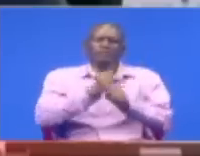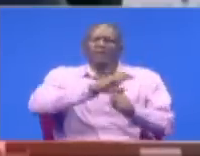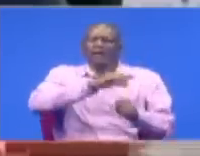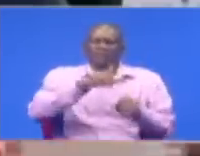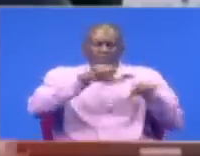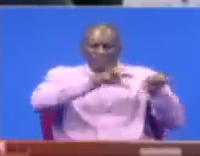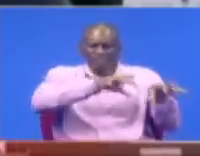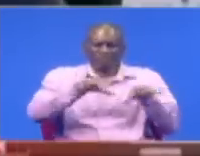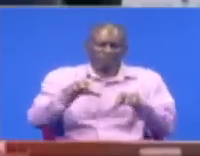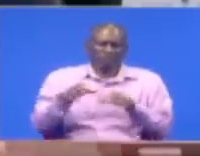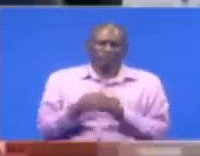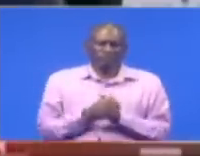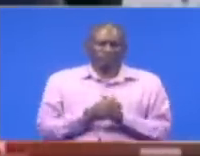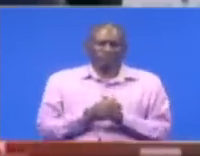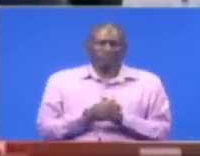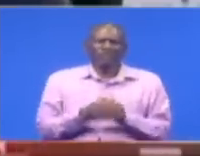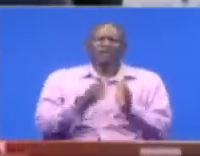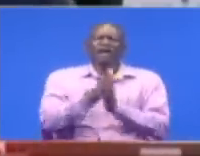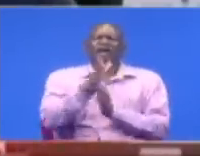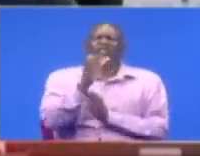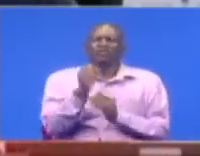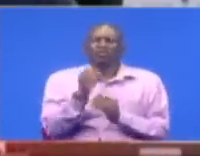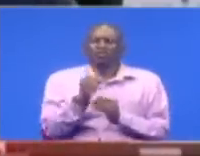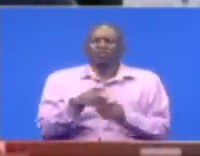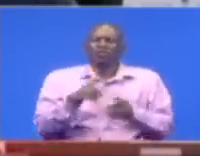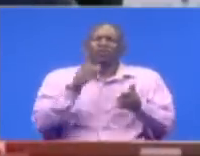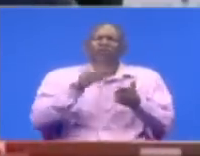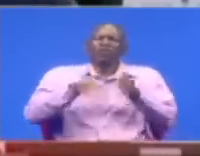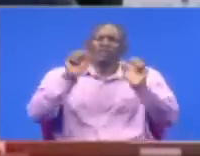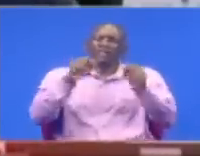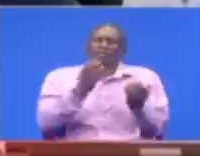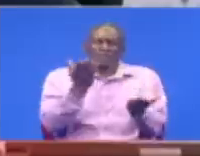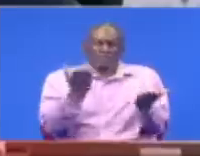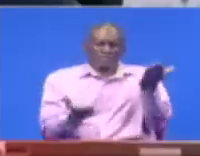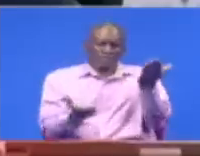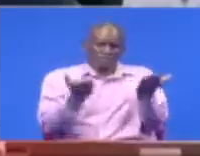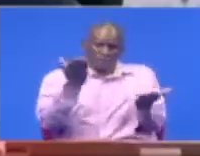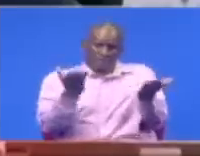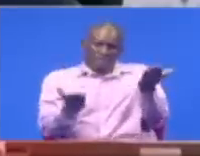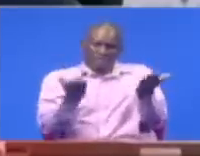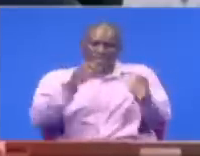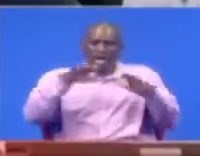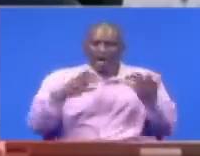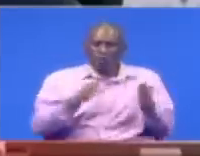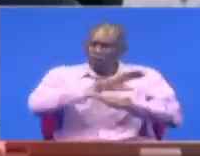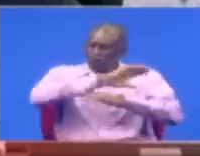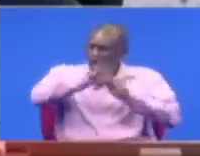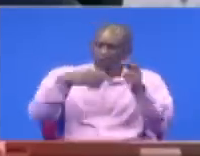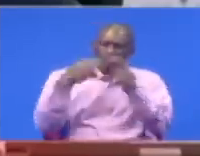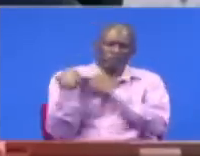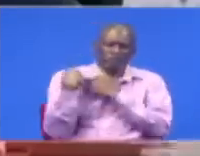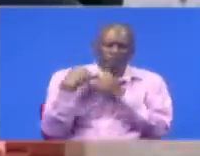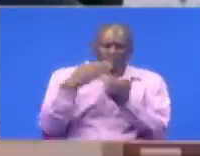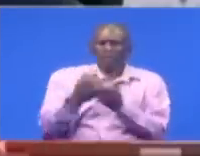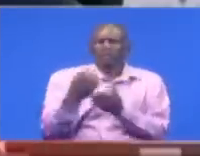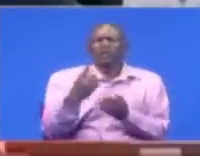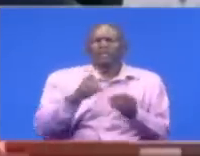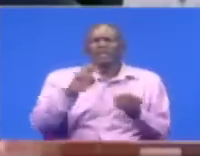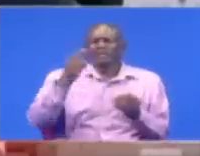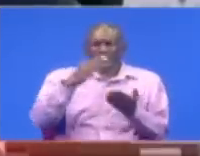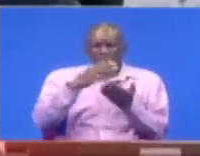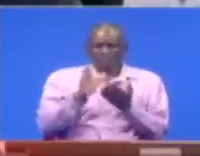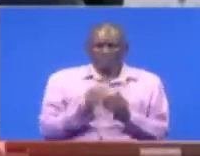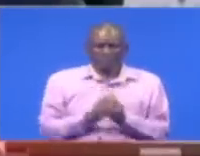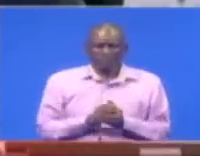suffer. And therefore, what would be the balancing act? Part one. Part two,